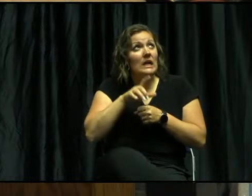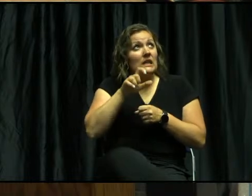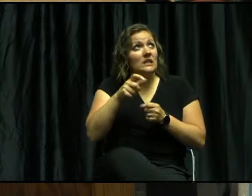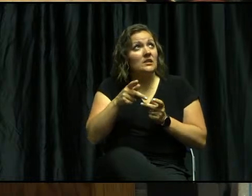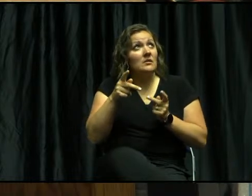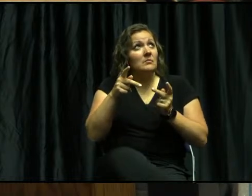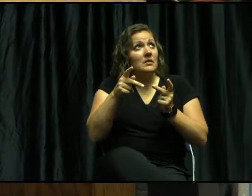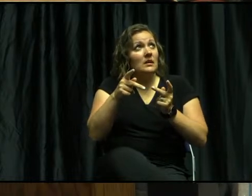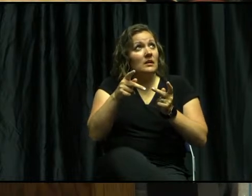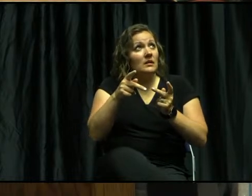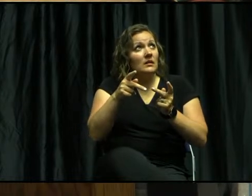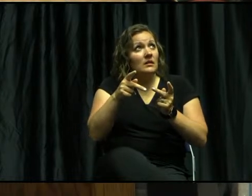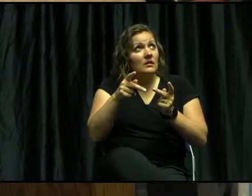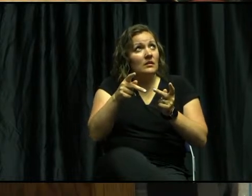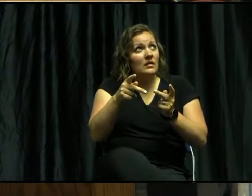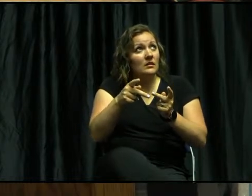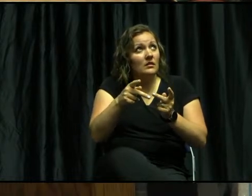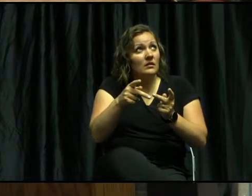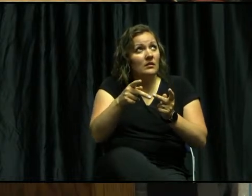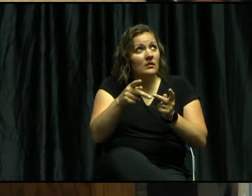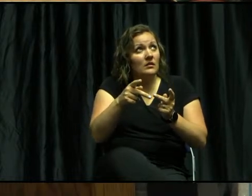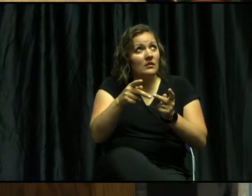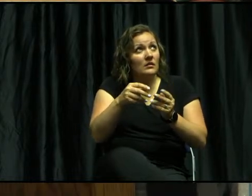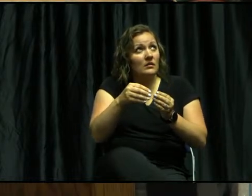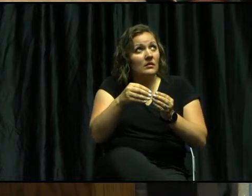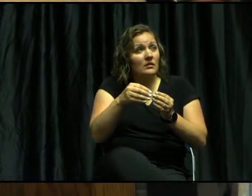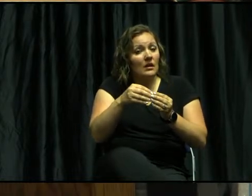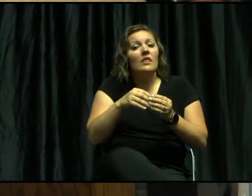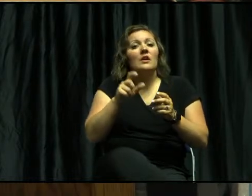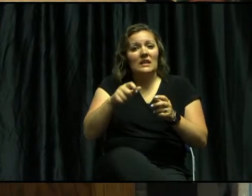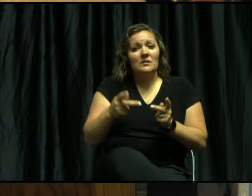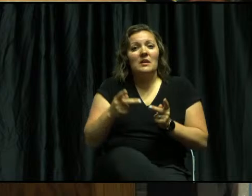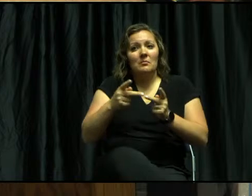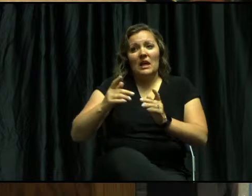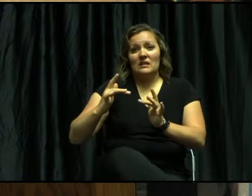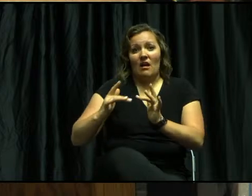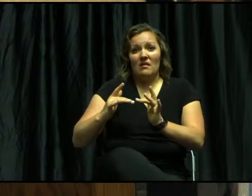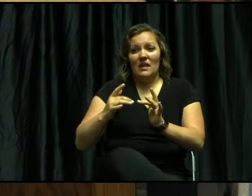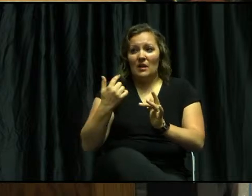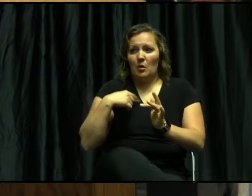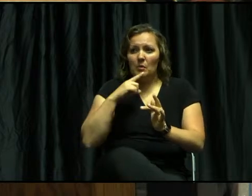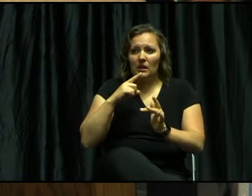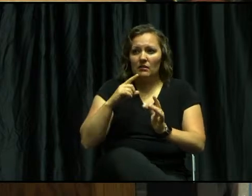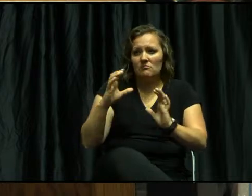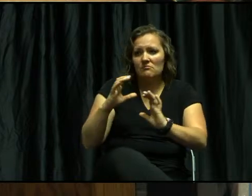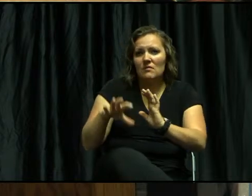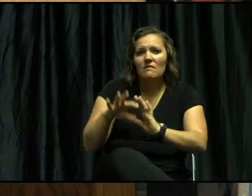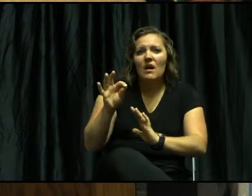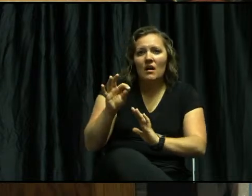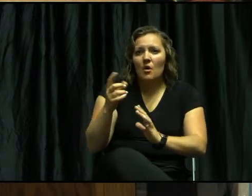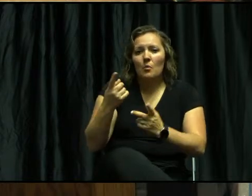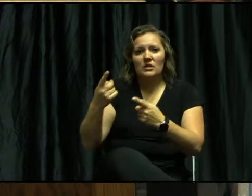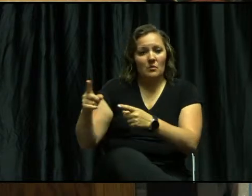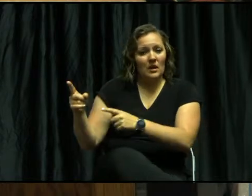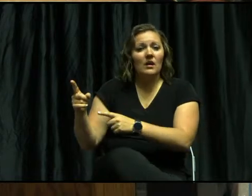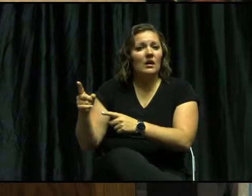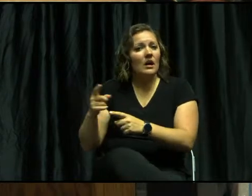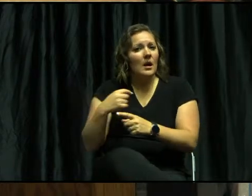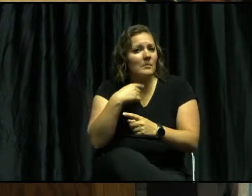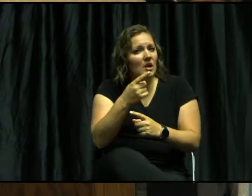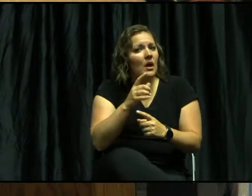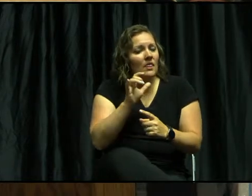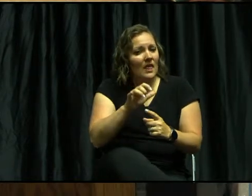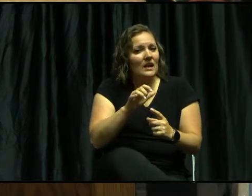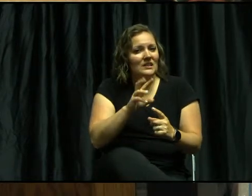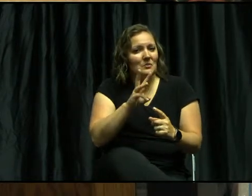some of you have maybe had this idea, there needs to be a place online where we can go and find out what's going on in Ogden. Well, I'm telling you, that is the Weber State